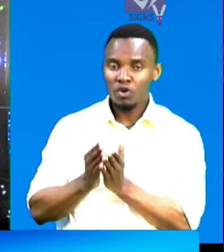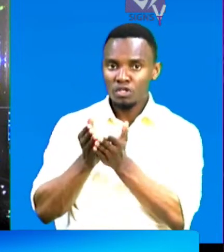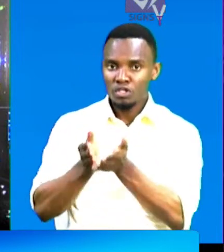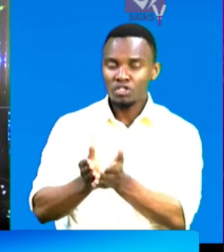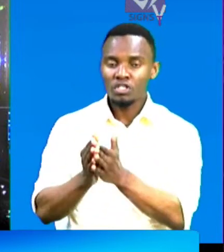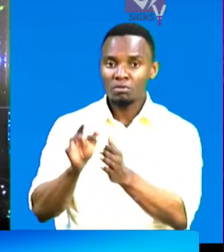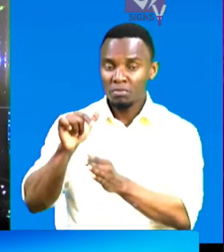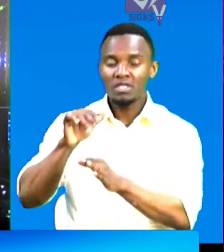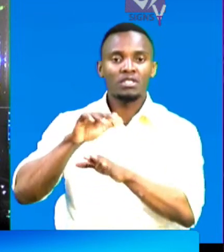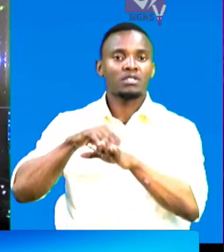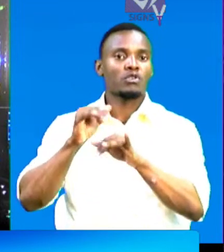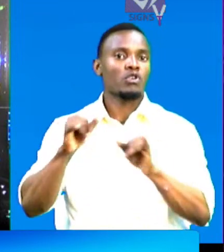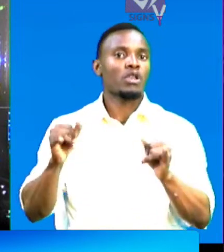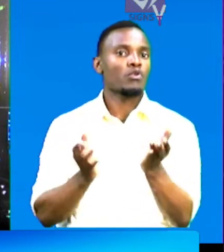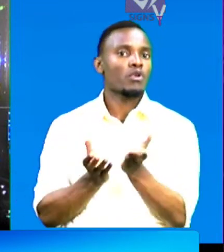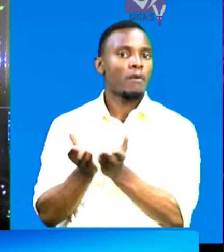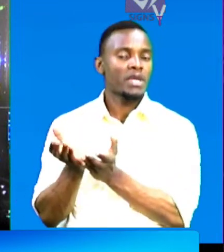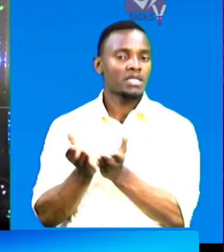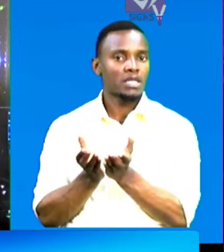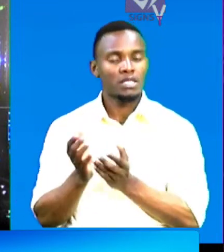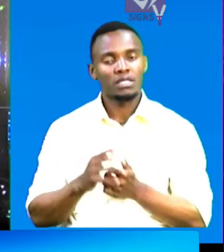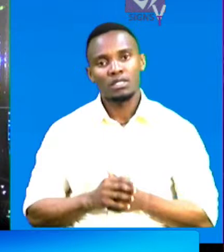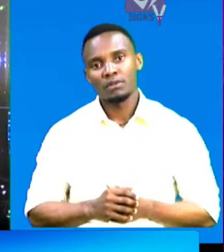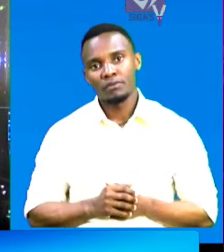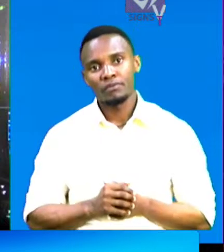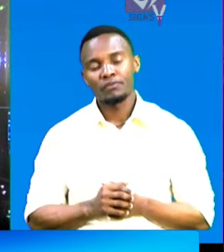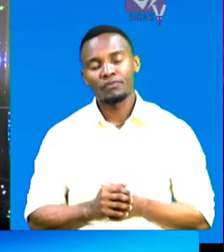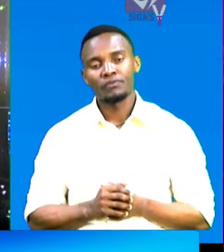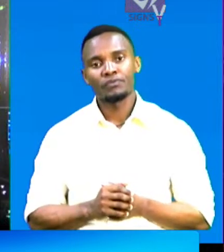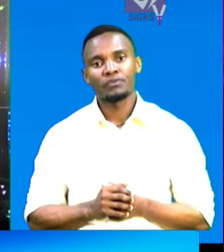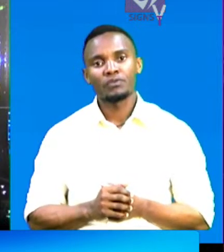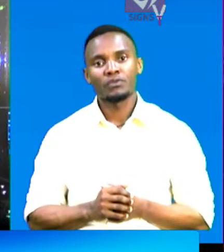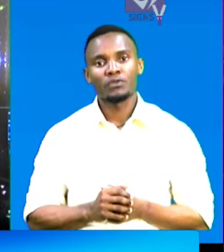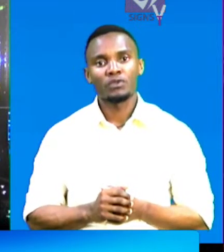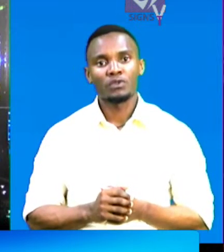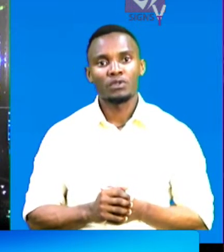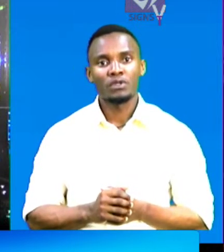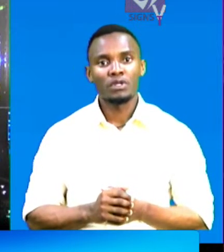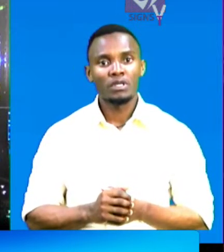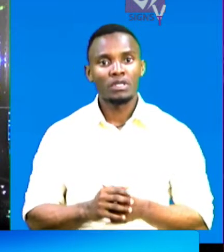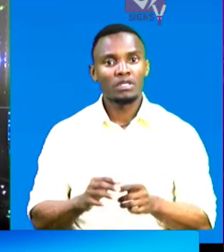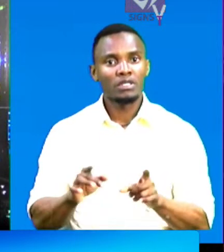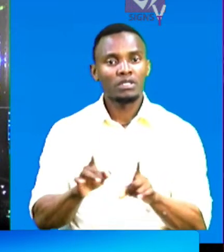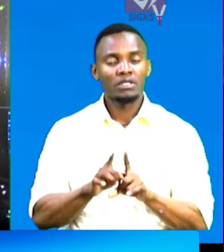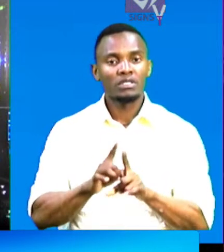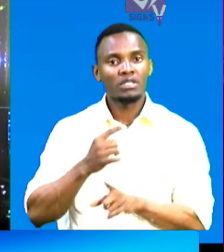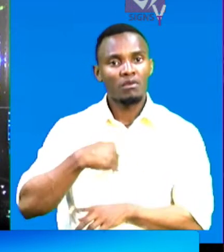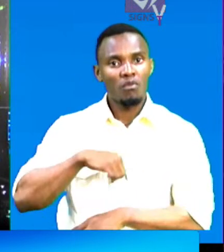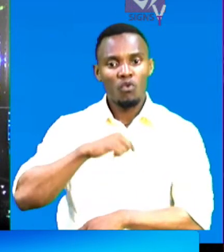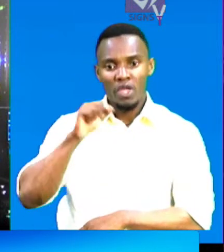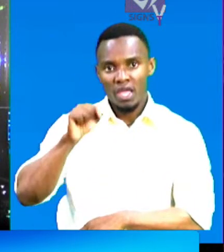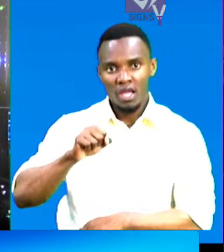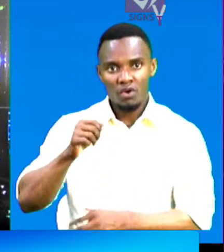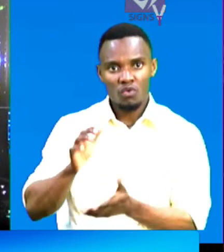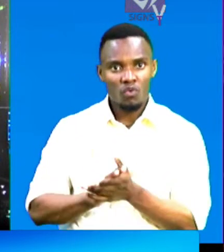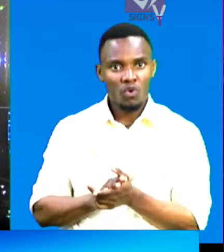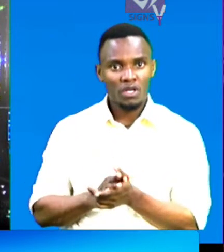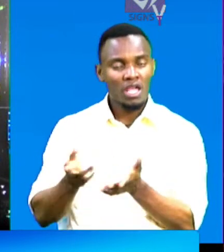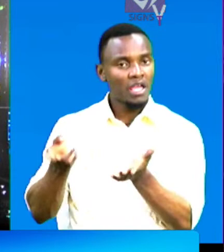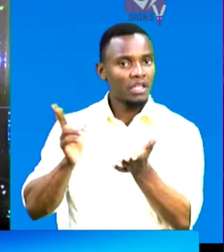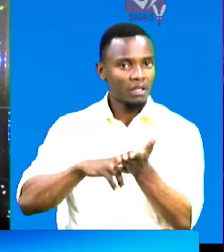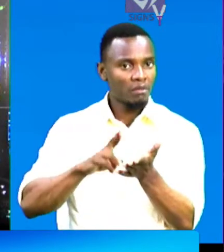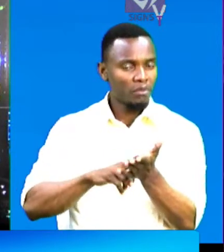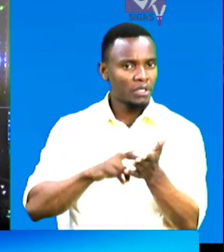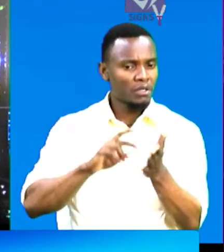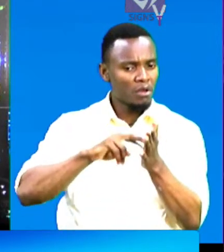online business model called drop shipping. But of course, there is no harm in repeating the explanation